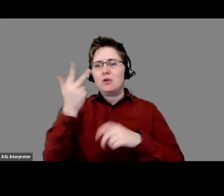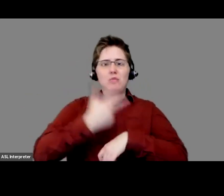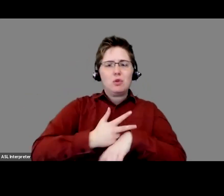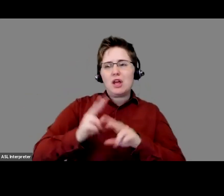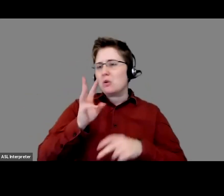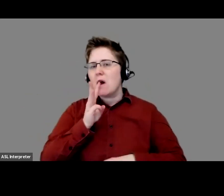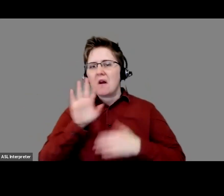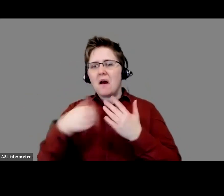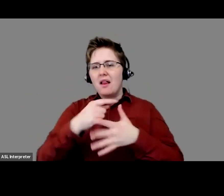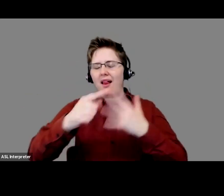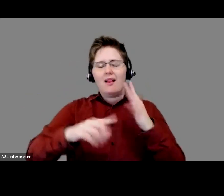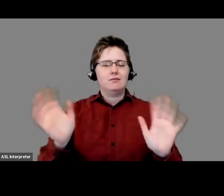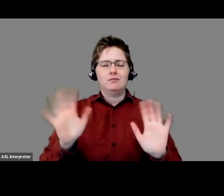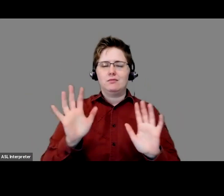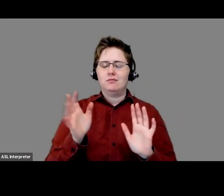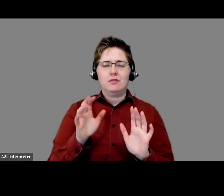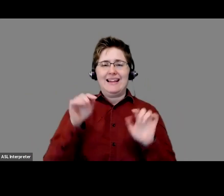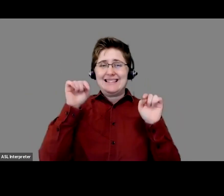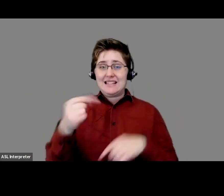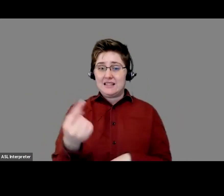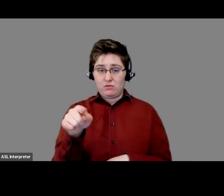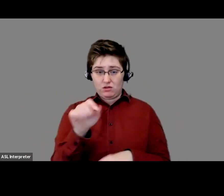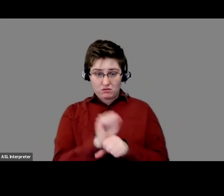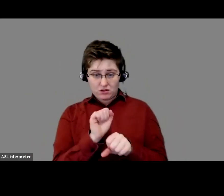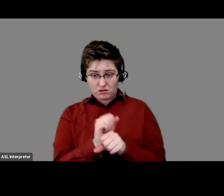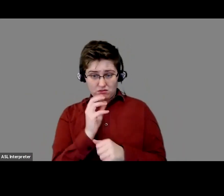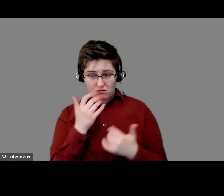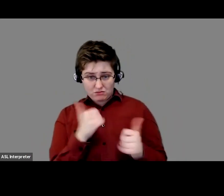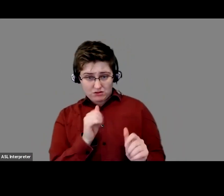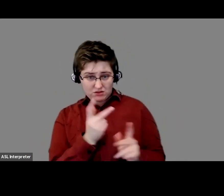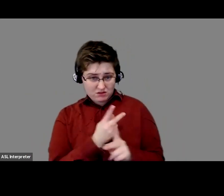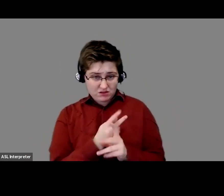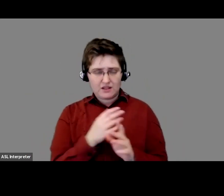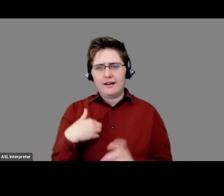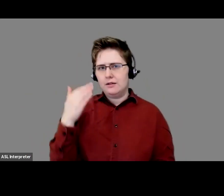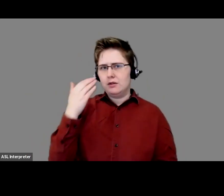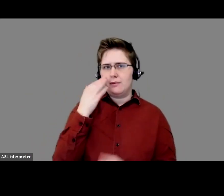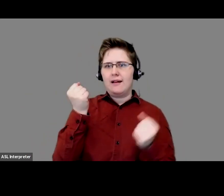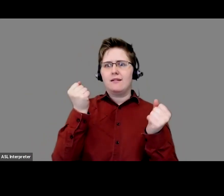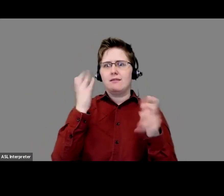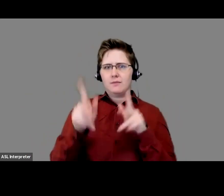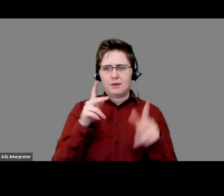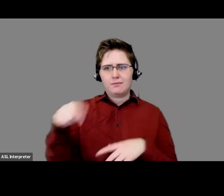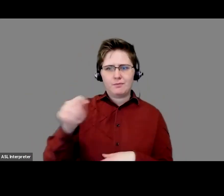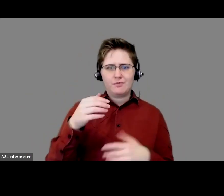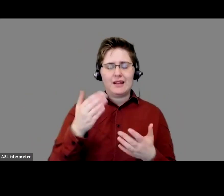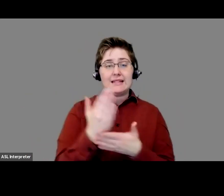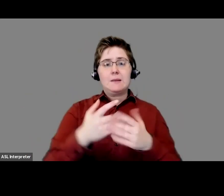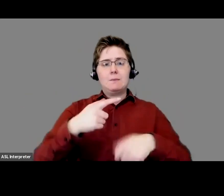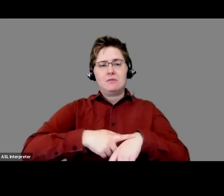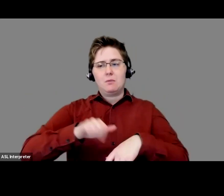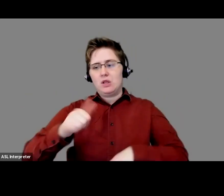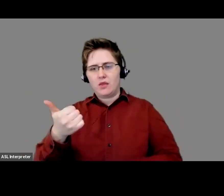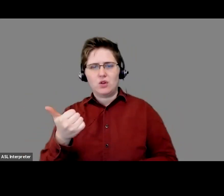all of that. But just, you know, is this something you've kind of worked on? Because I know a lot of people have at some point or